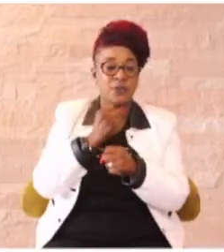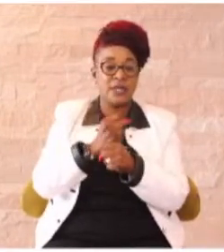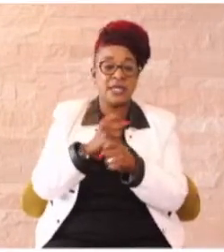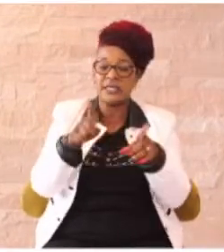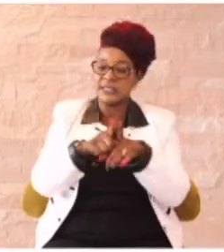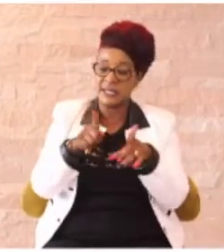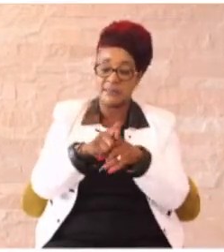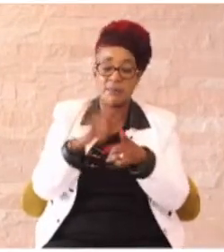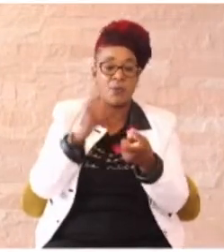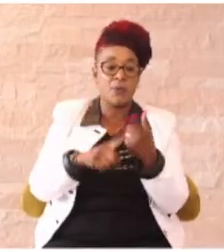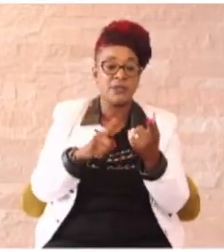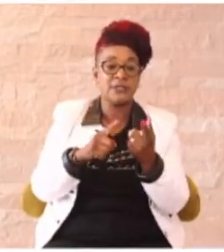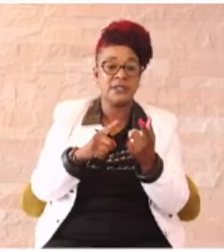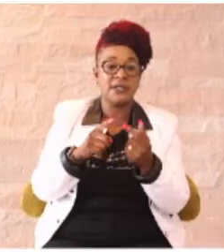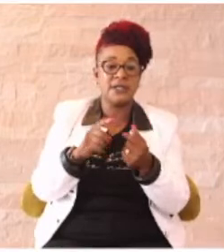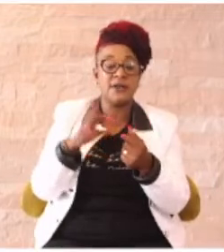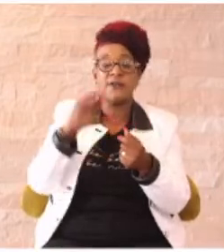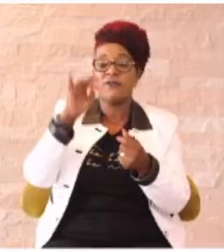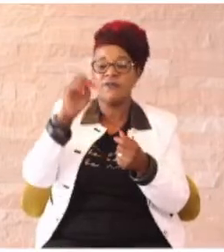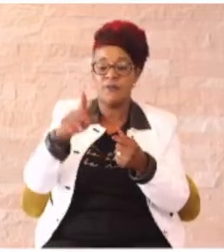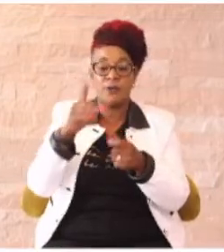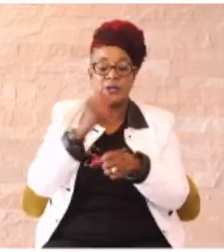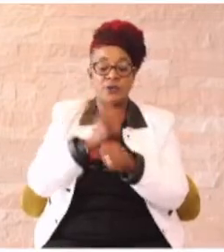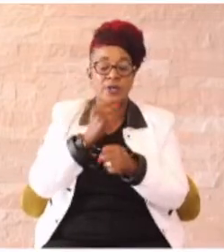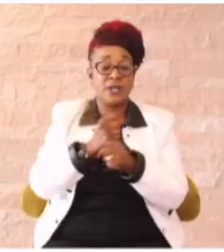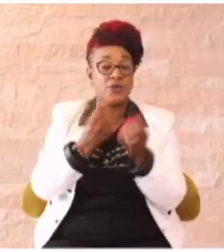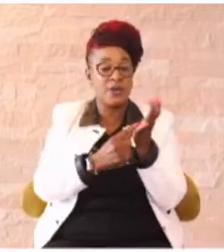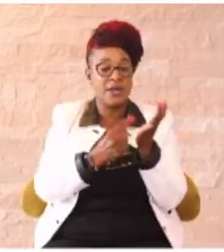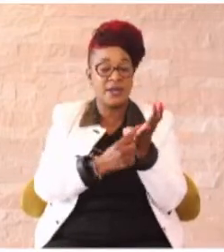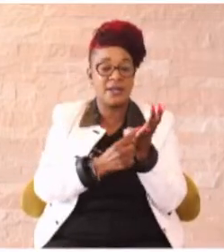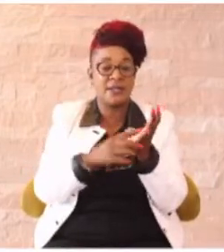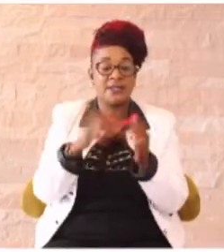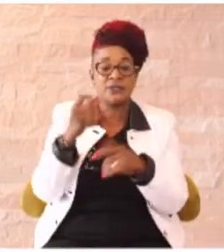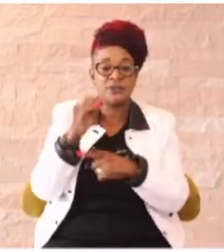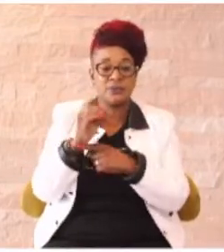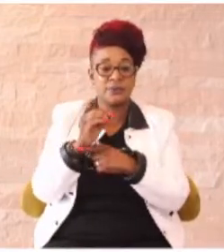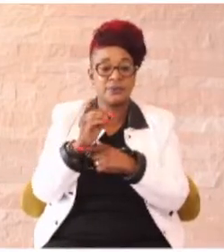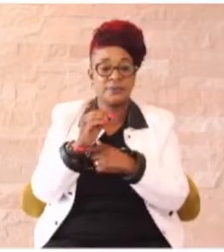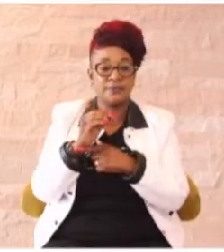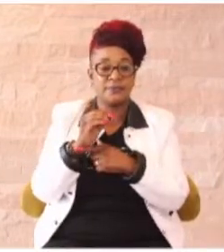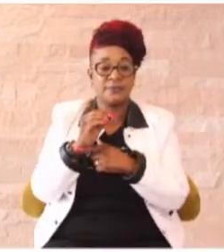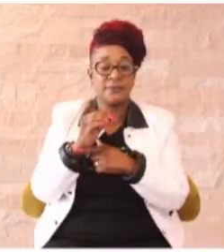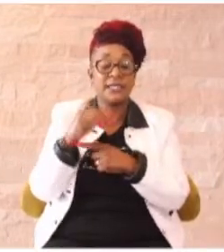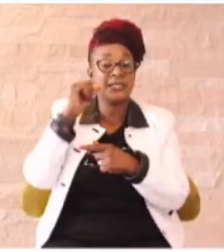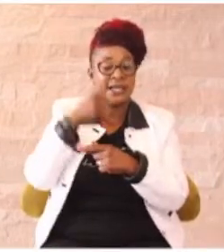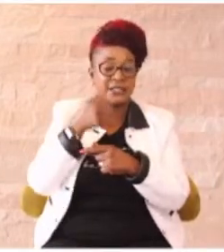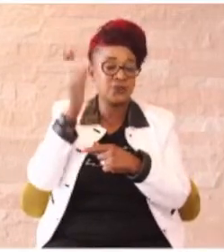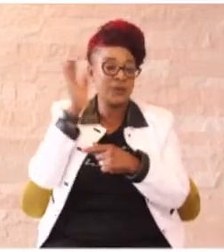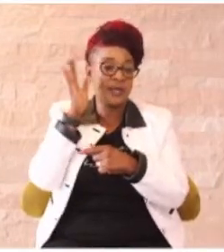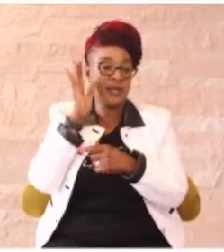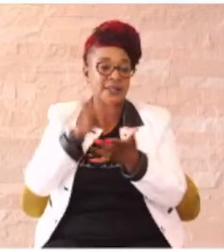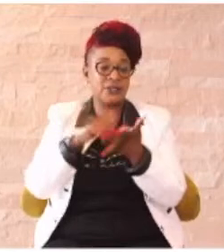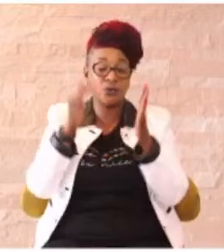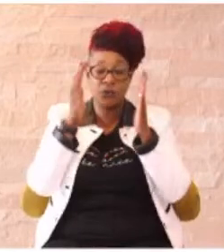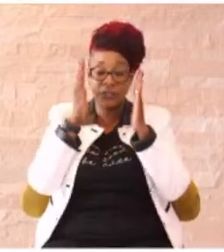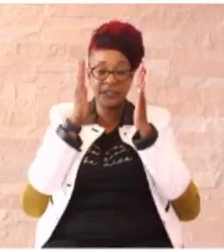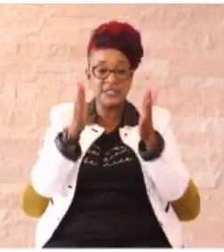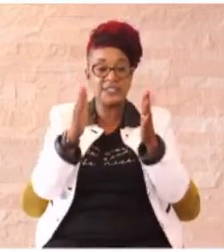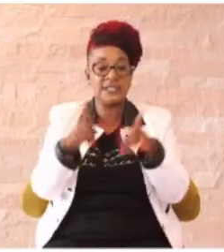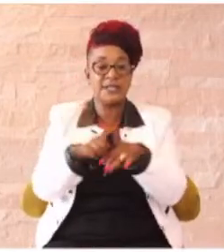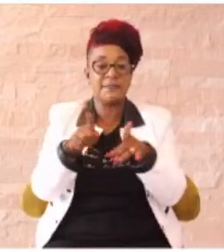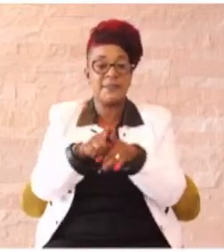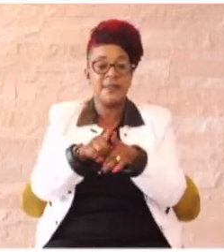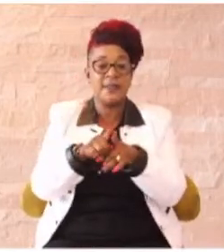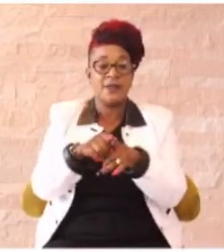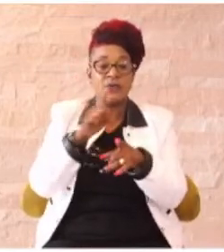work that FOWODE is doing in Uganda. So it's really nice to hear that you're concentrating and you're actually